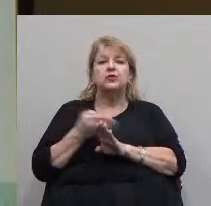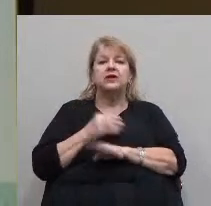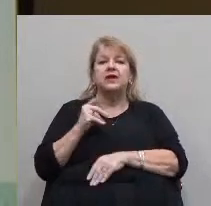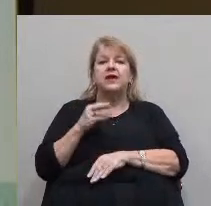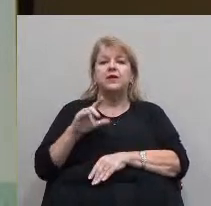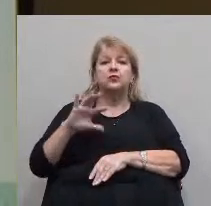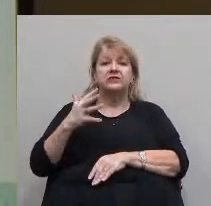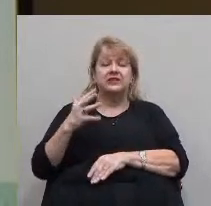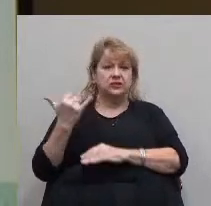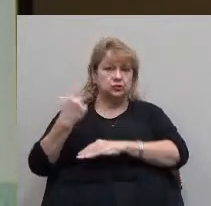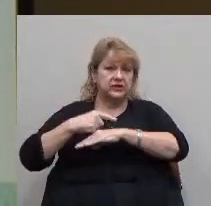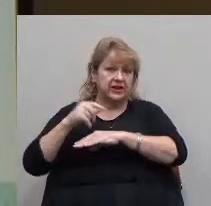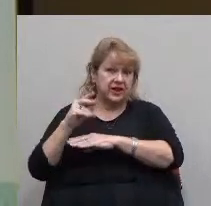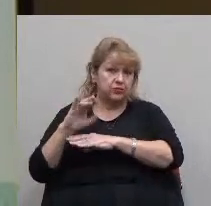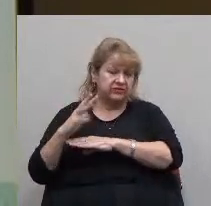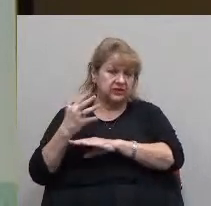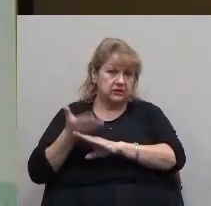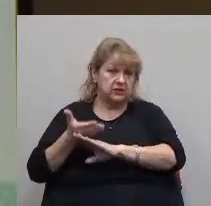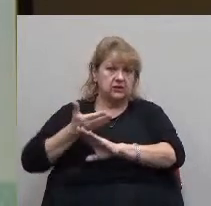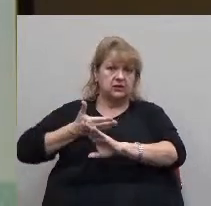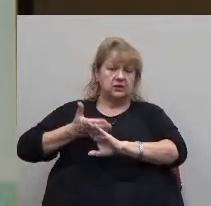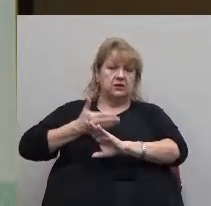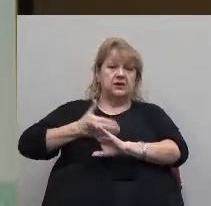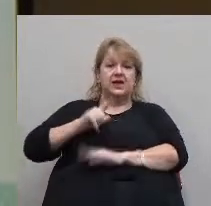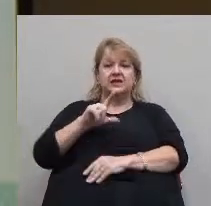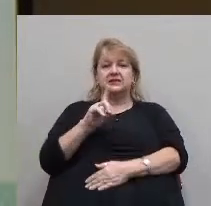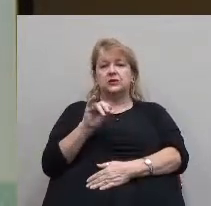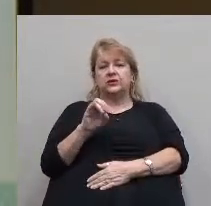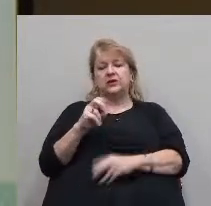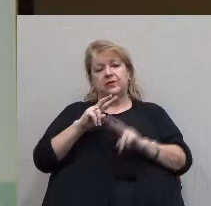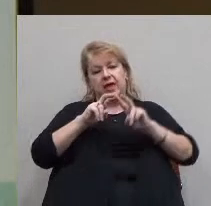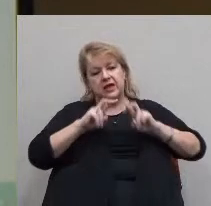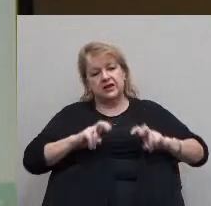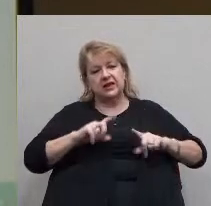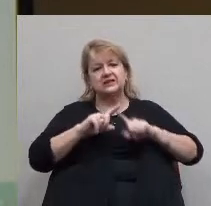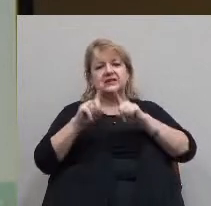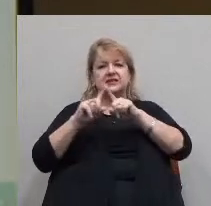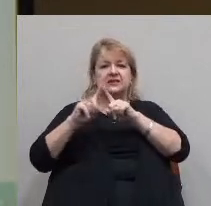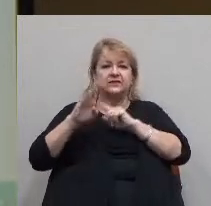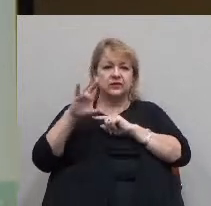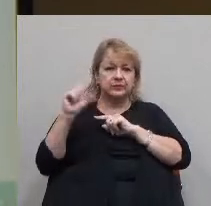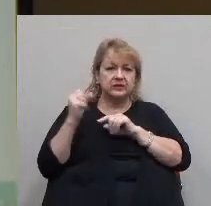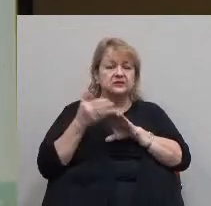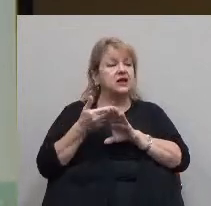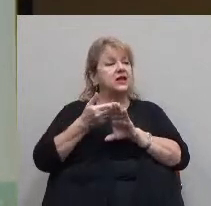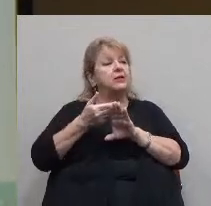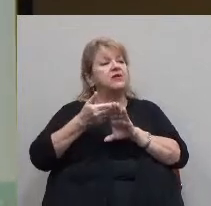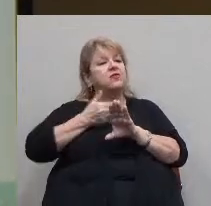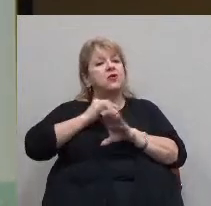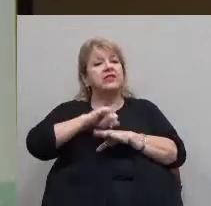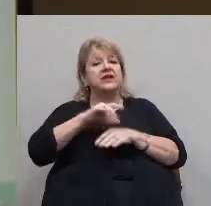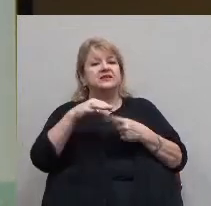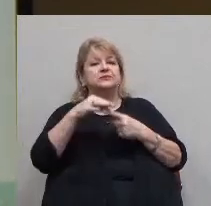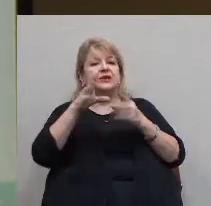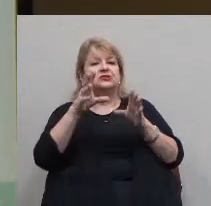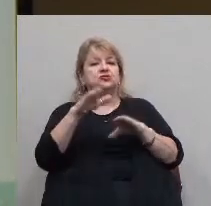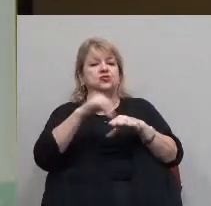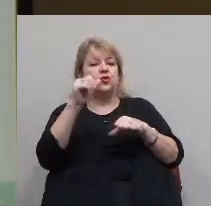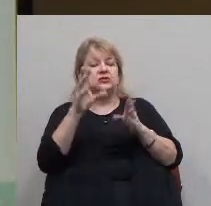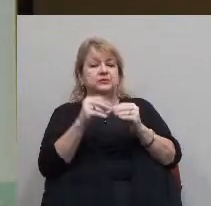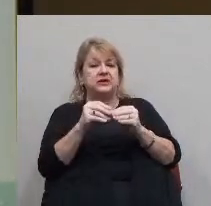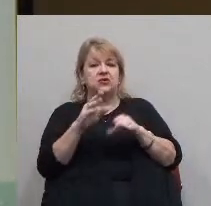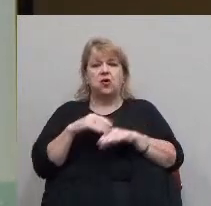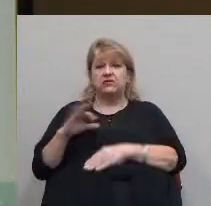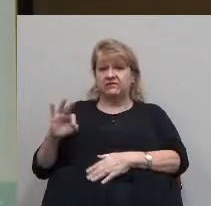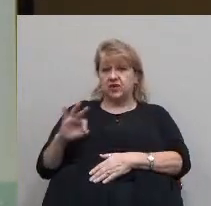5th, which is today, LDOE was analyzing the proposed bills ahead of the special called meeting. So on Friday, when